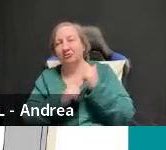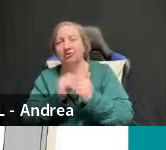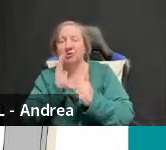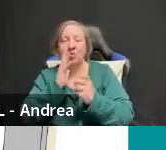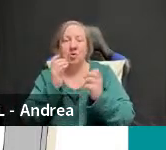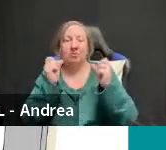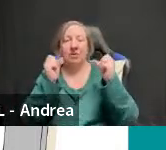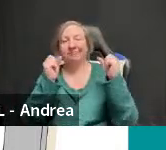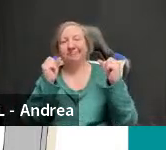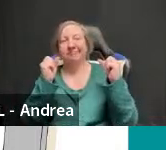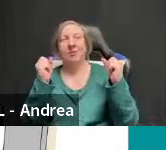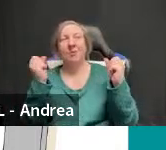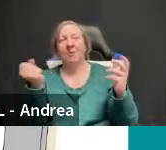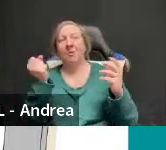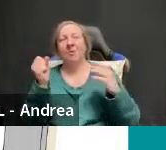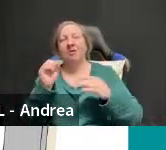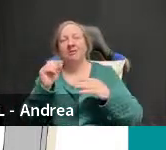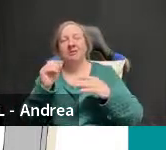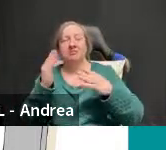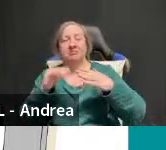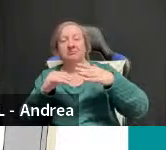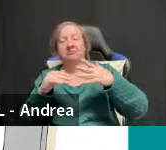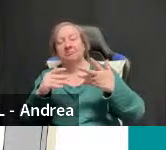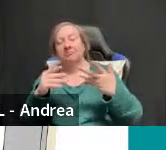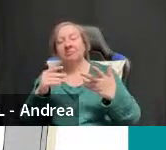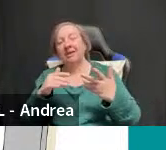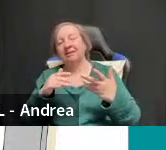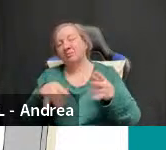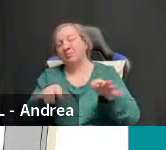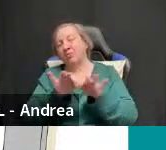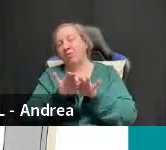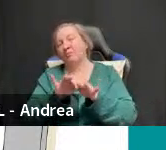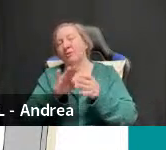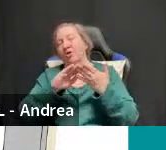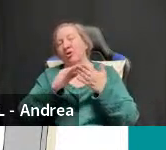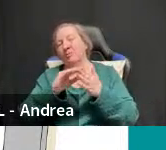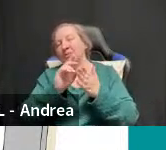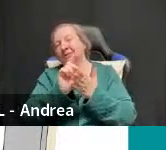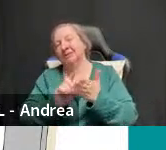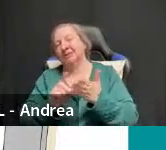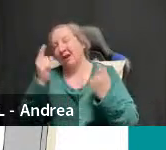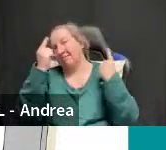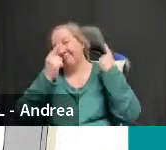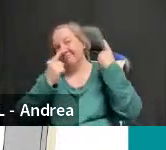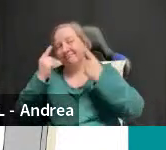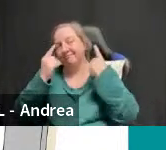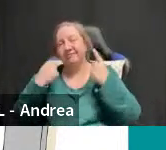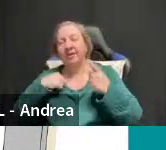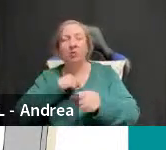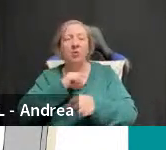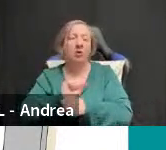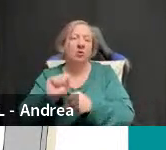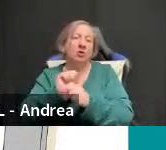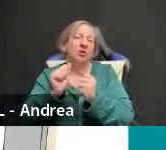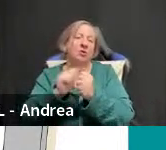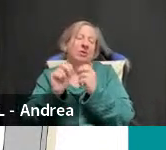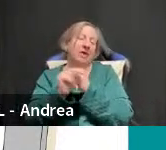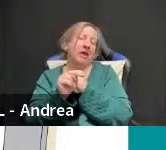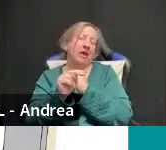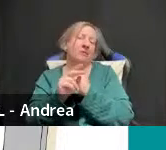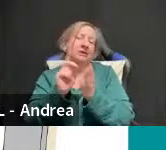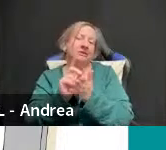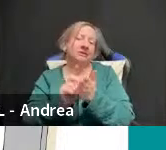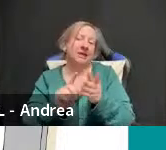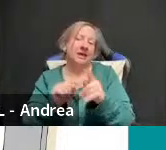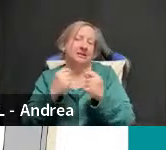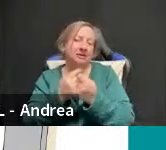up, but that's a very important urban design consideration that we're working with the highway design team to